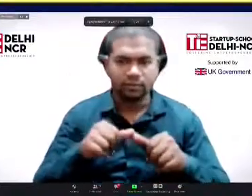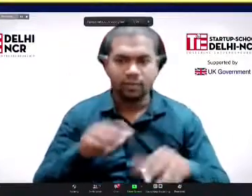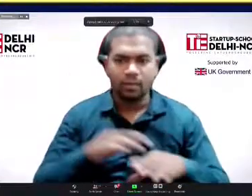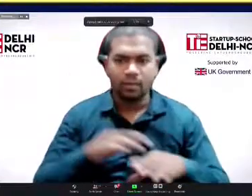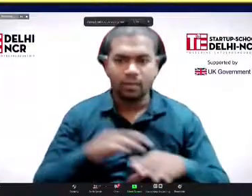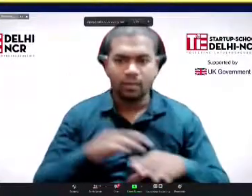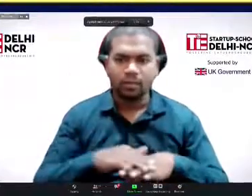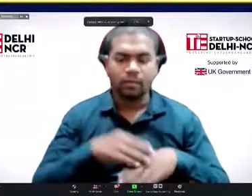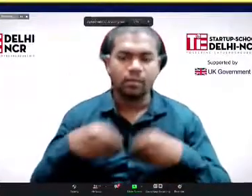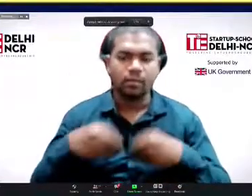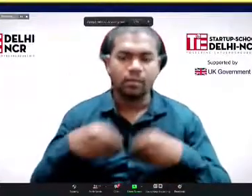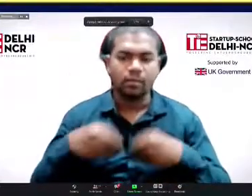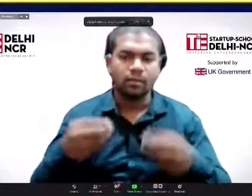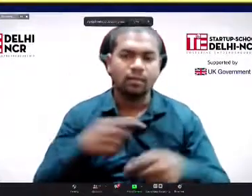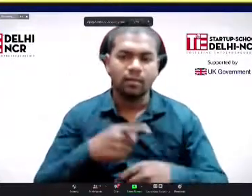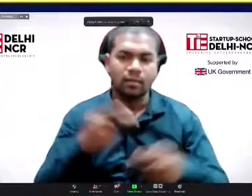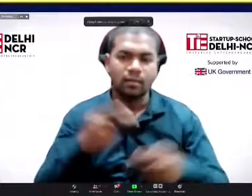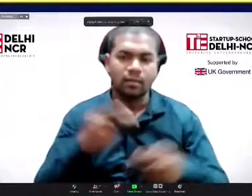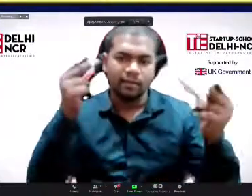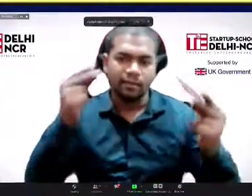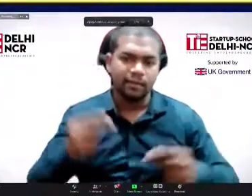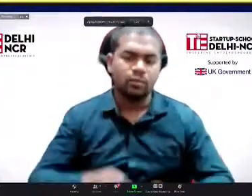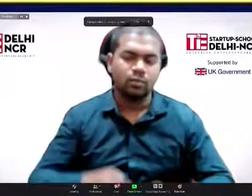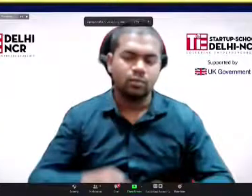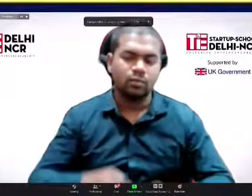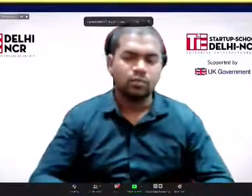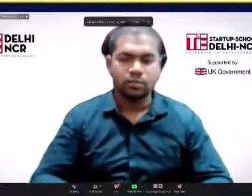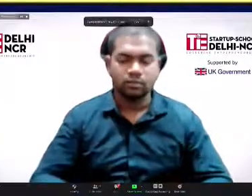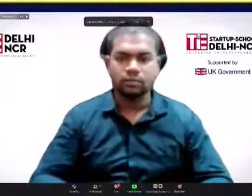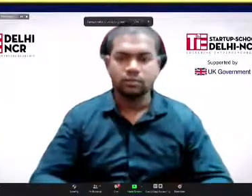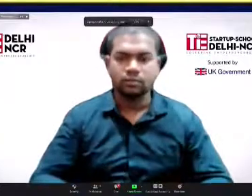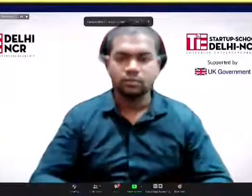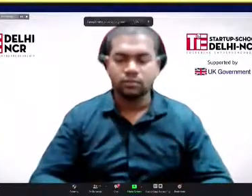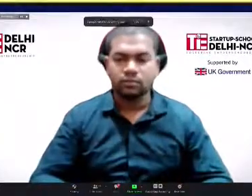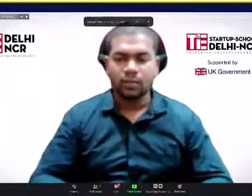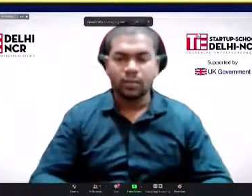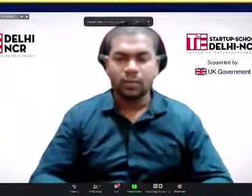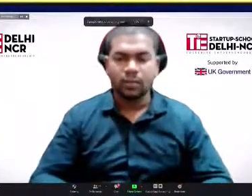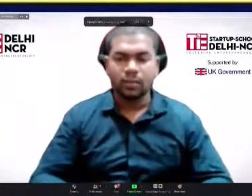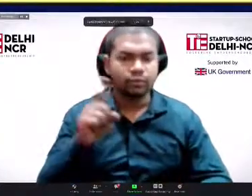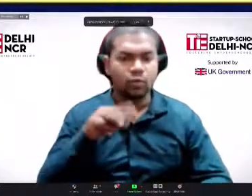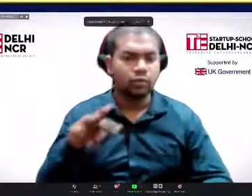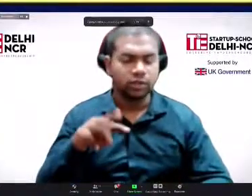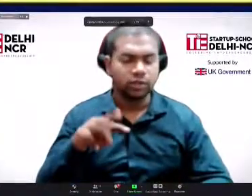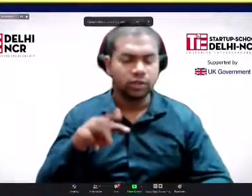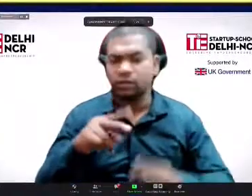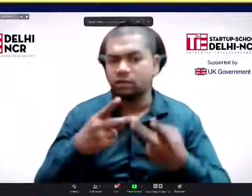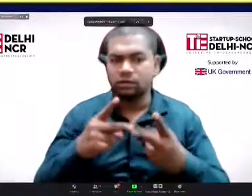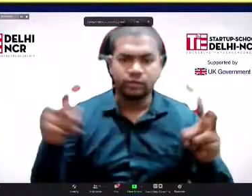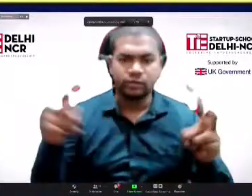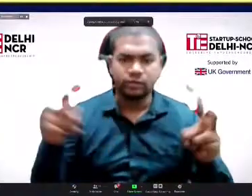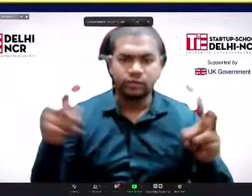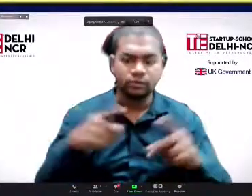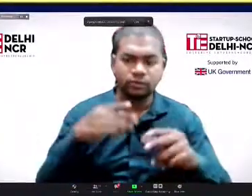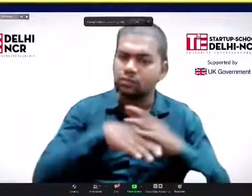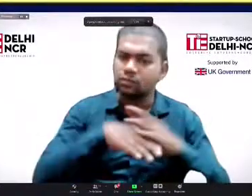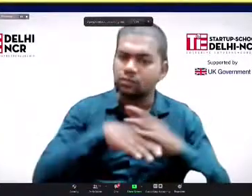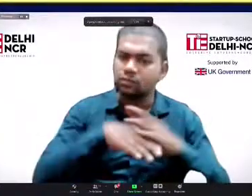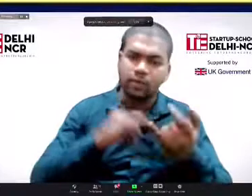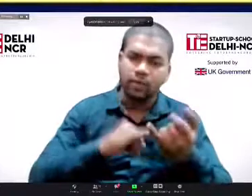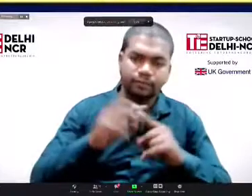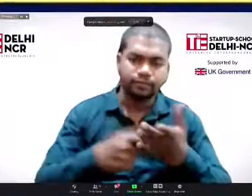we provide here. And then we designed it, many codes, in like 1,000 different ways. We designed it into the store design, into